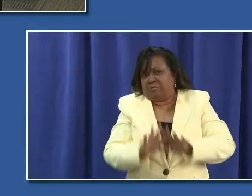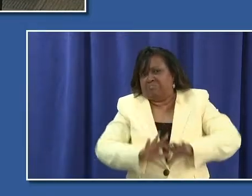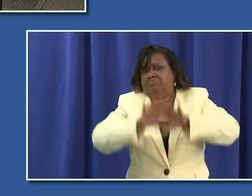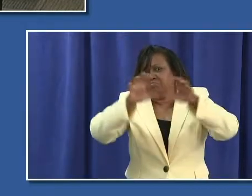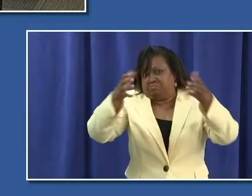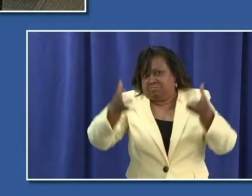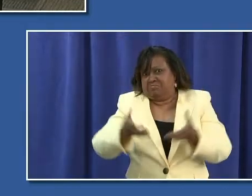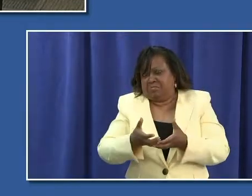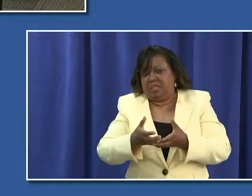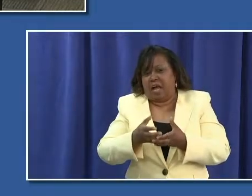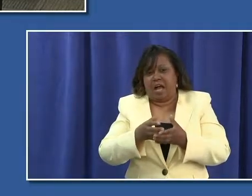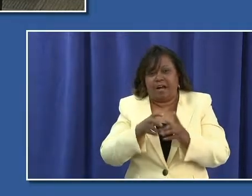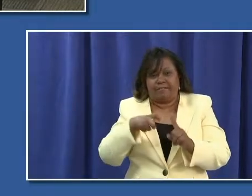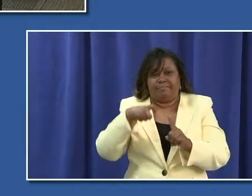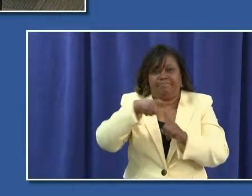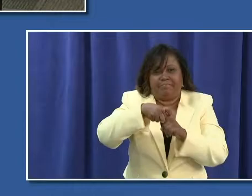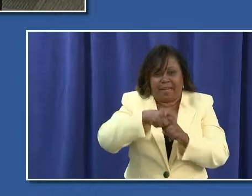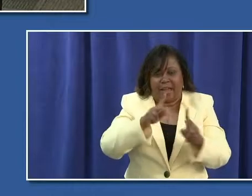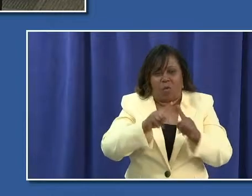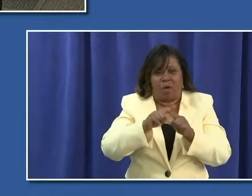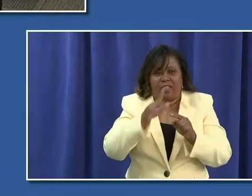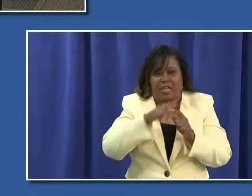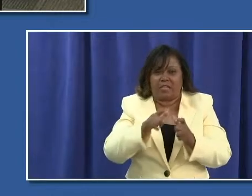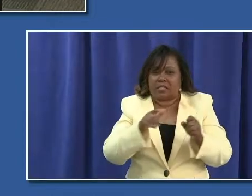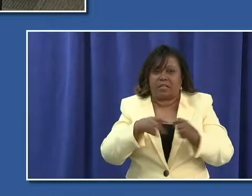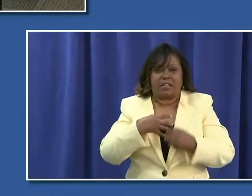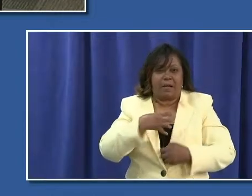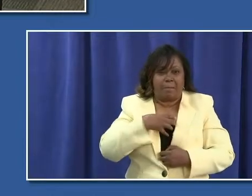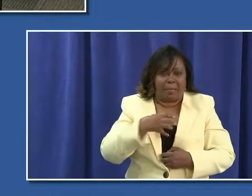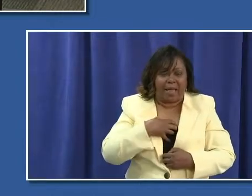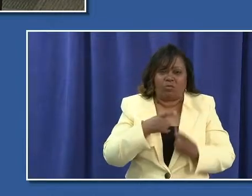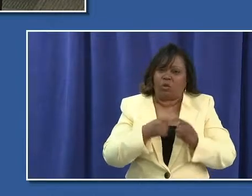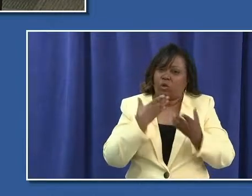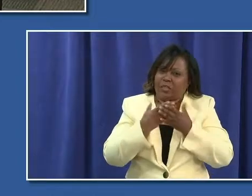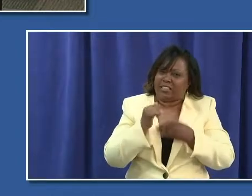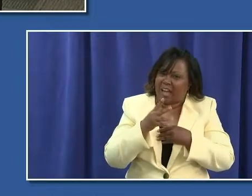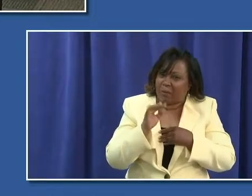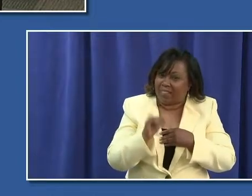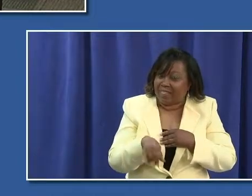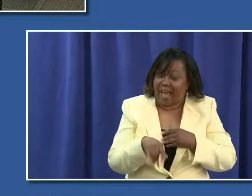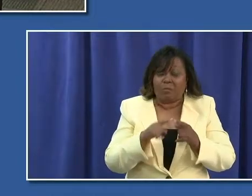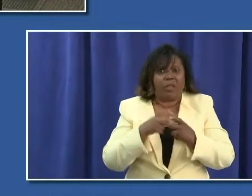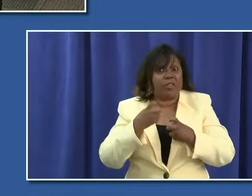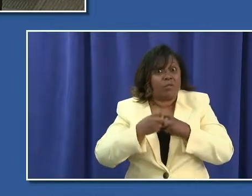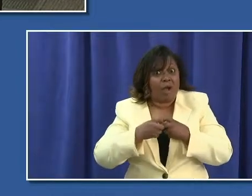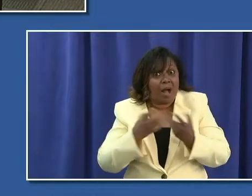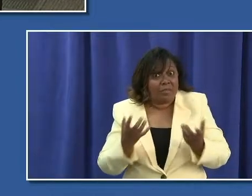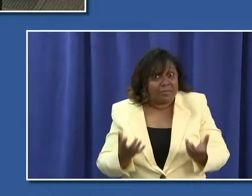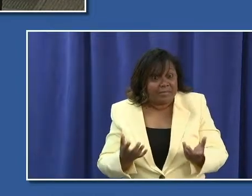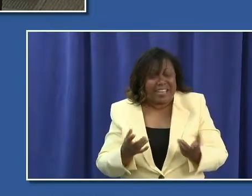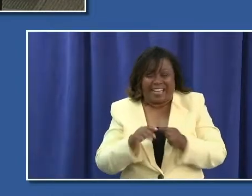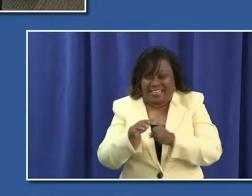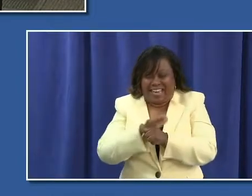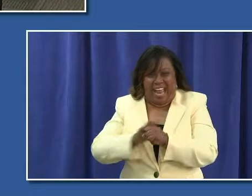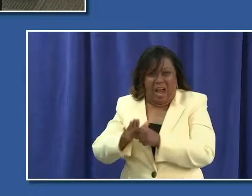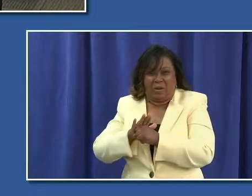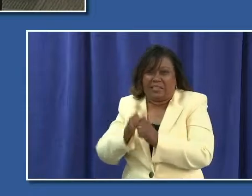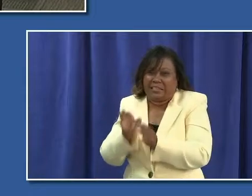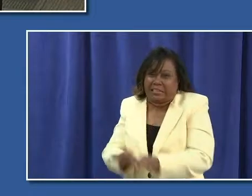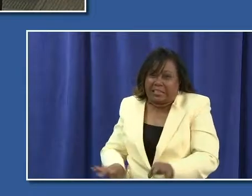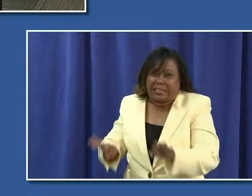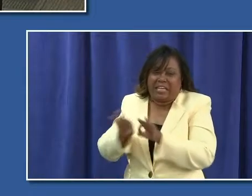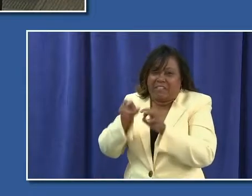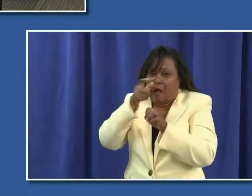overall of baiting areas where there's complaints. We do a good job with that. The problem is that in areas where there's